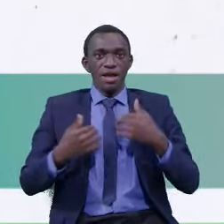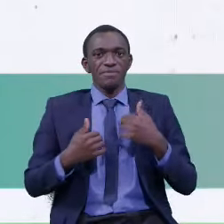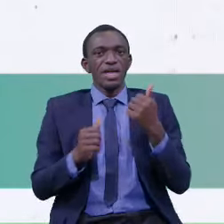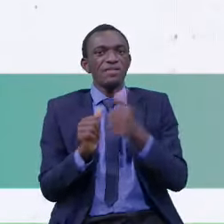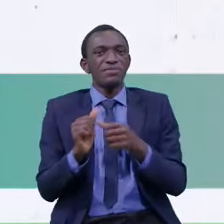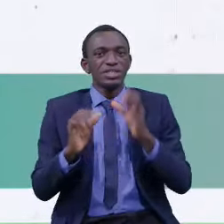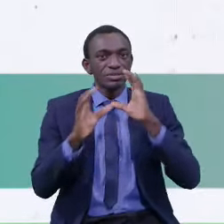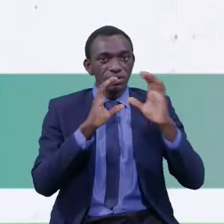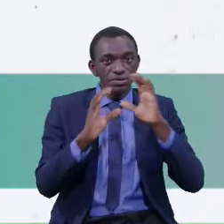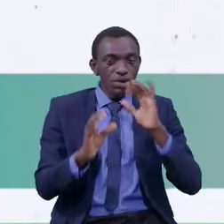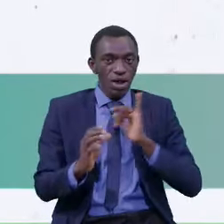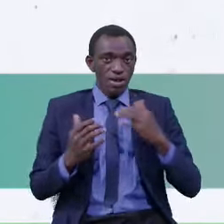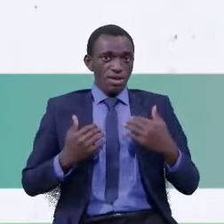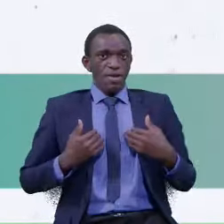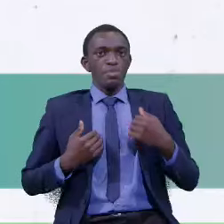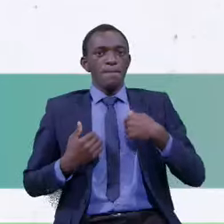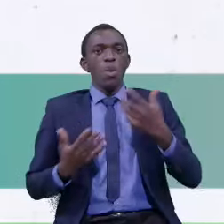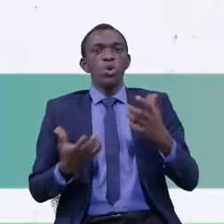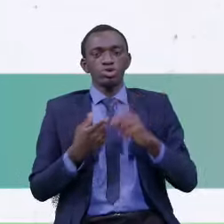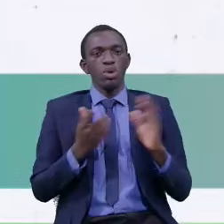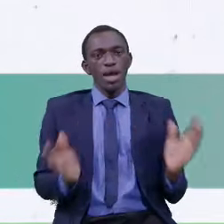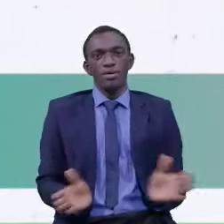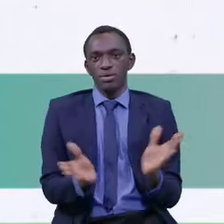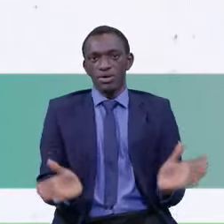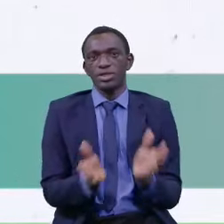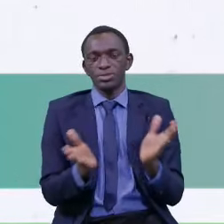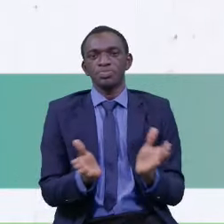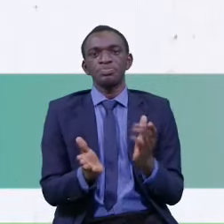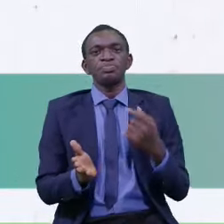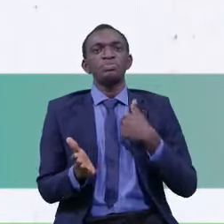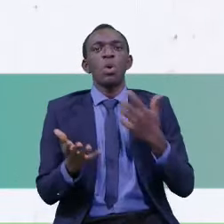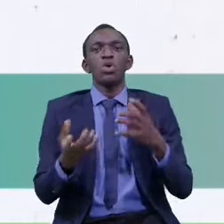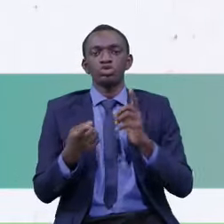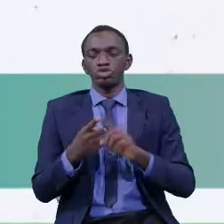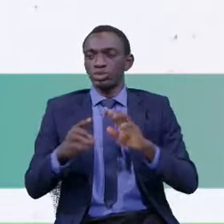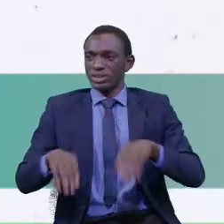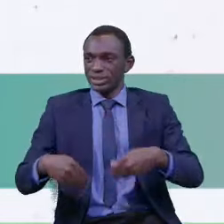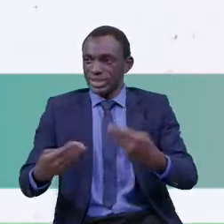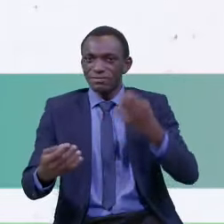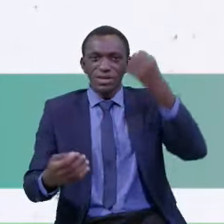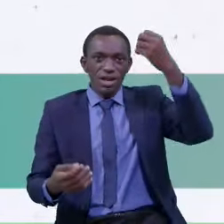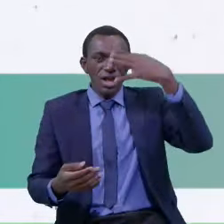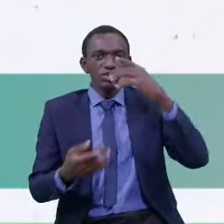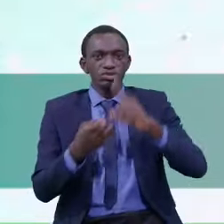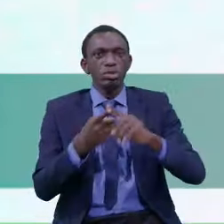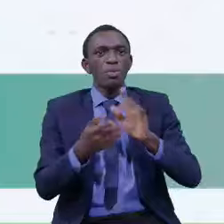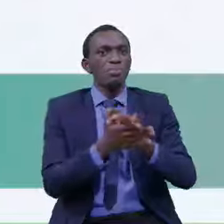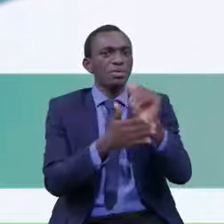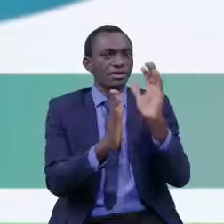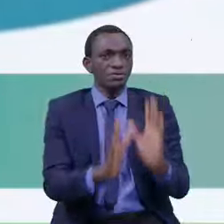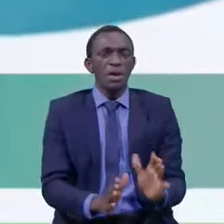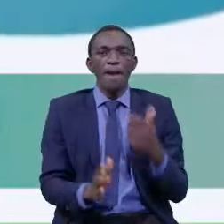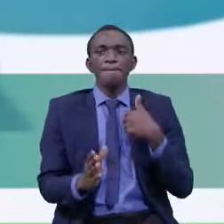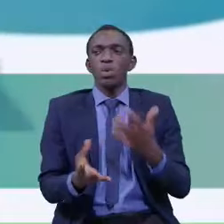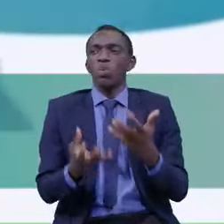to encourage. I want to enlighten. I want to